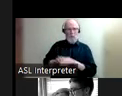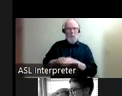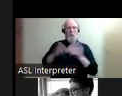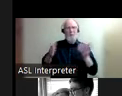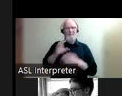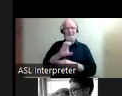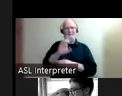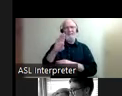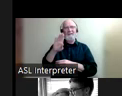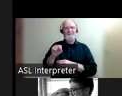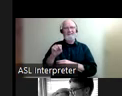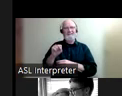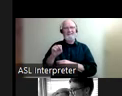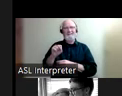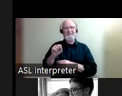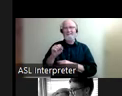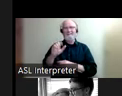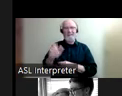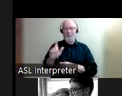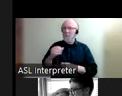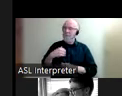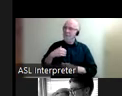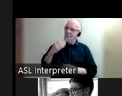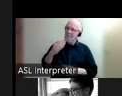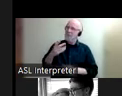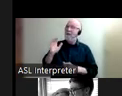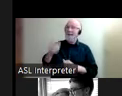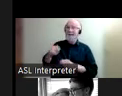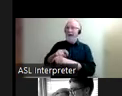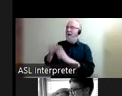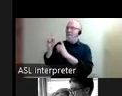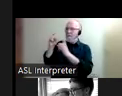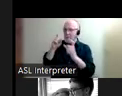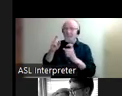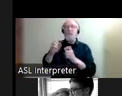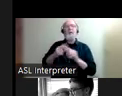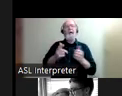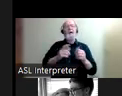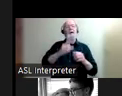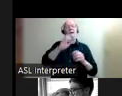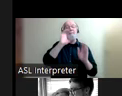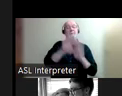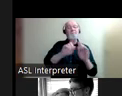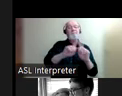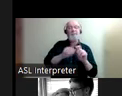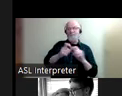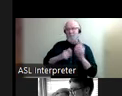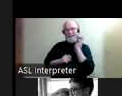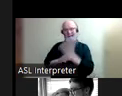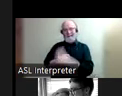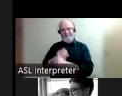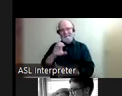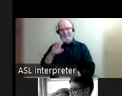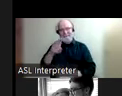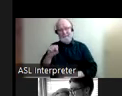we are so grateful for those images from Alex did photography as well. And for anybody that may